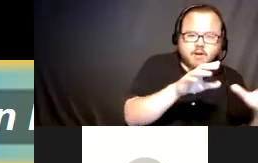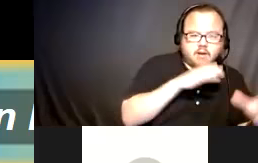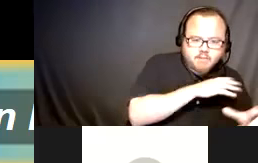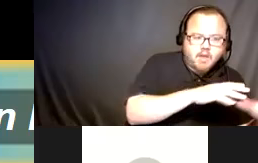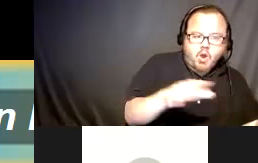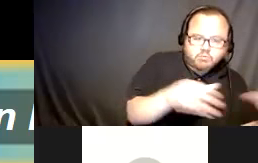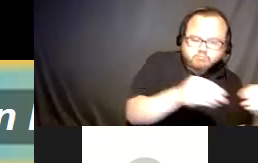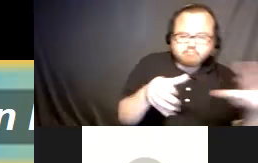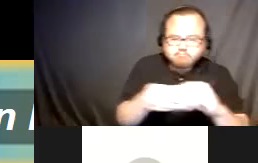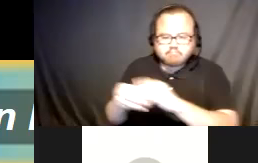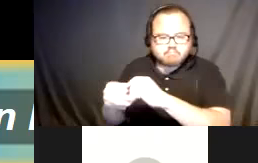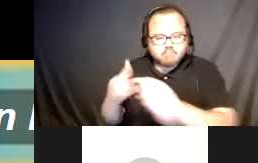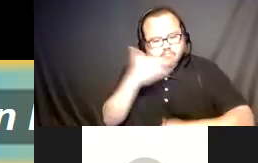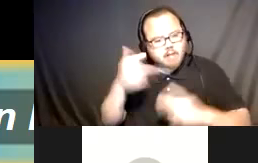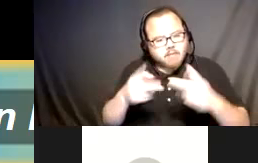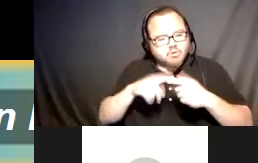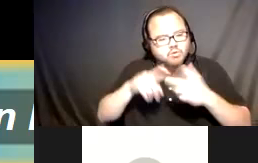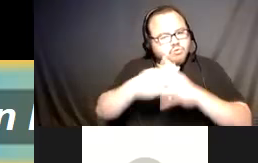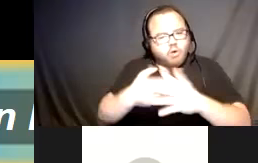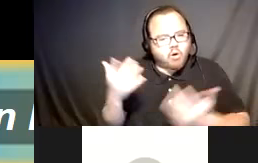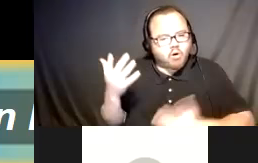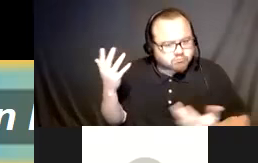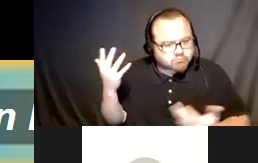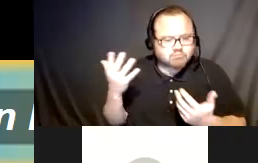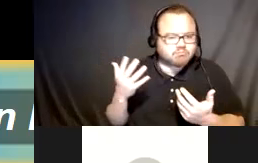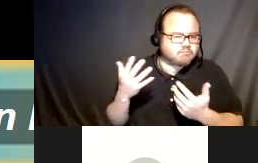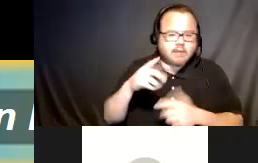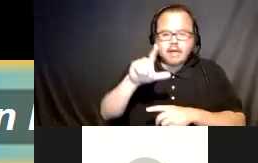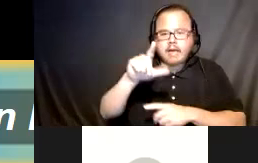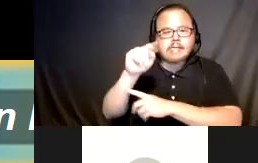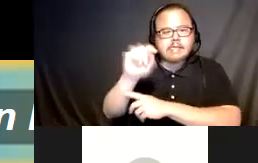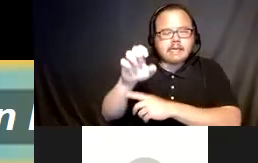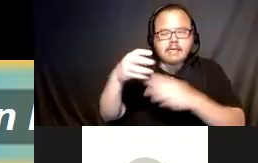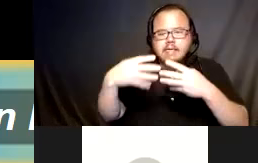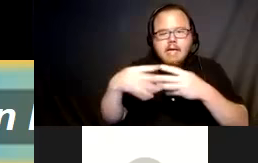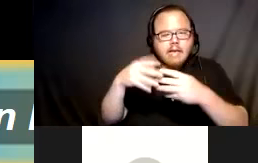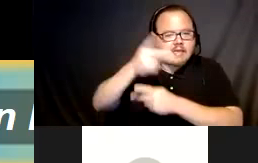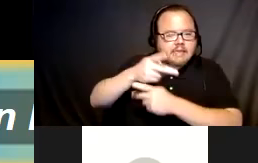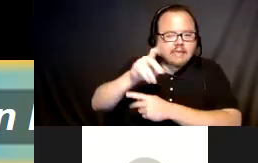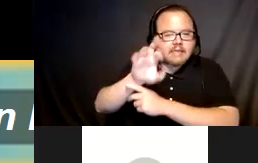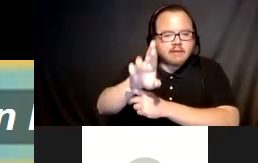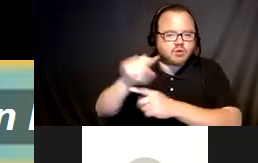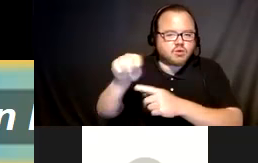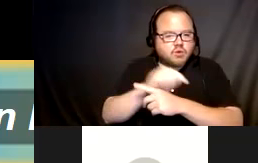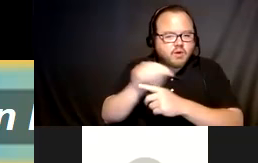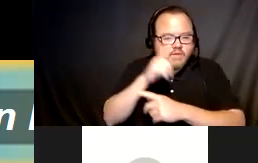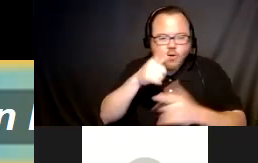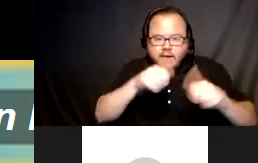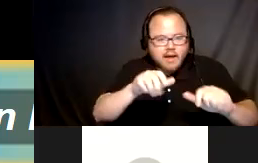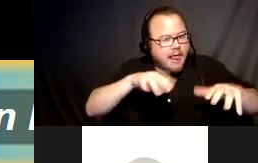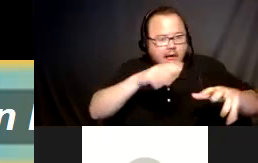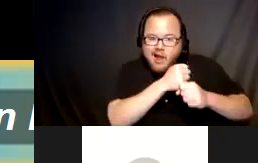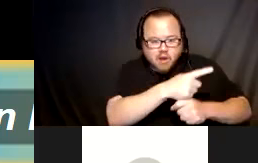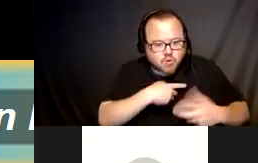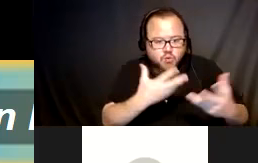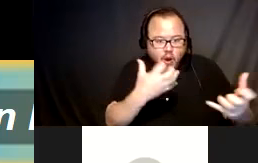We figured what a better place to start in regards to gatekeeper training than with those of us engaged in this effort that had not yet received that training or